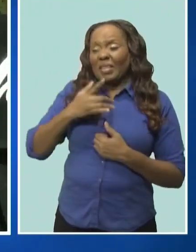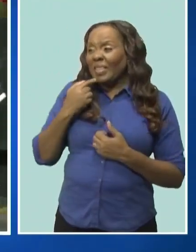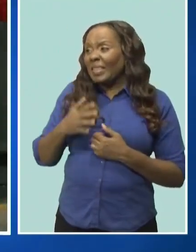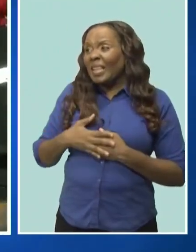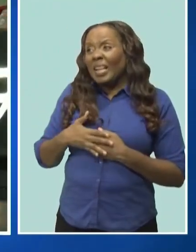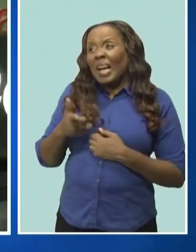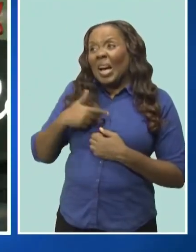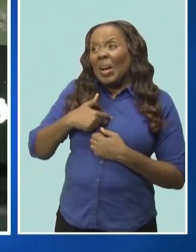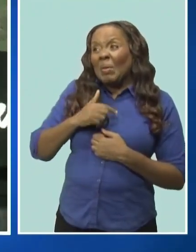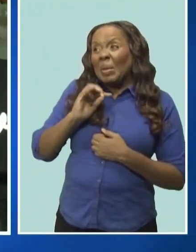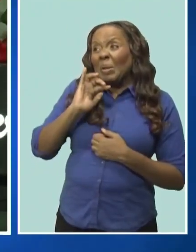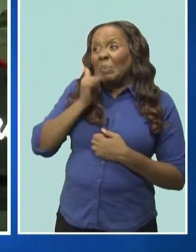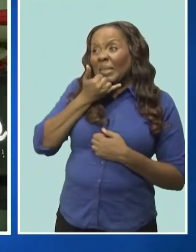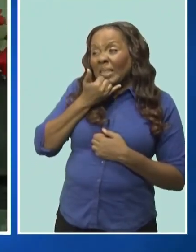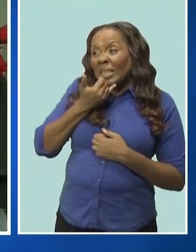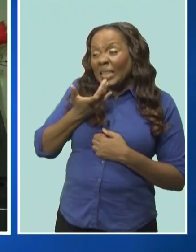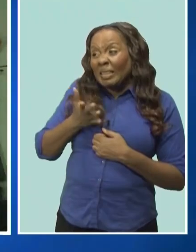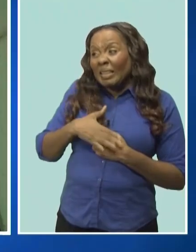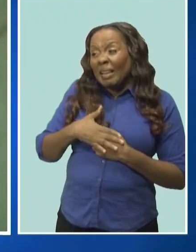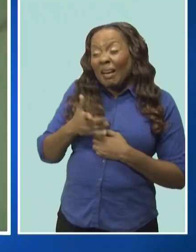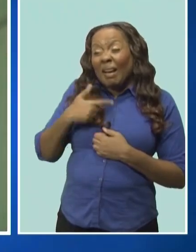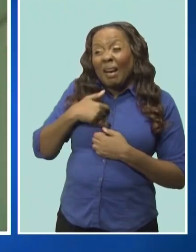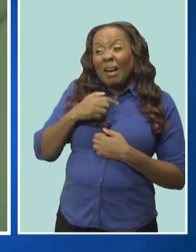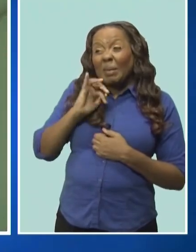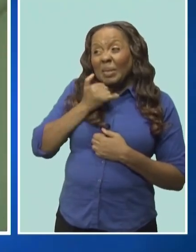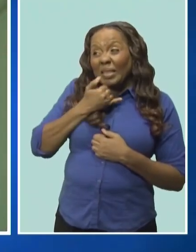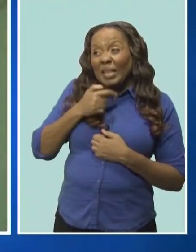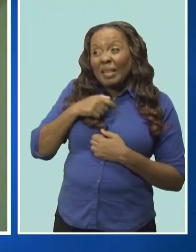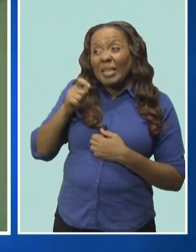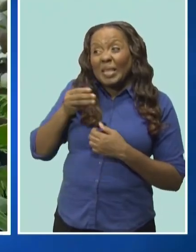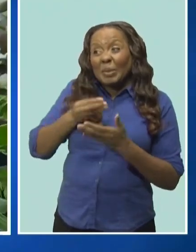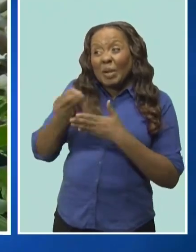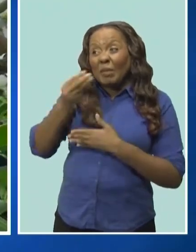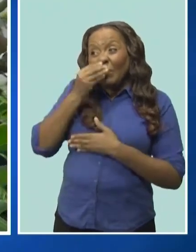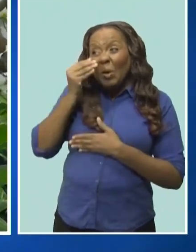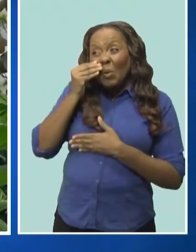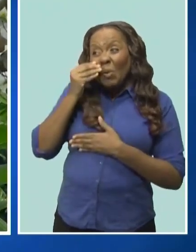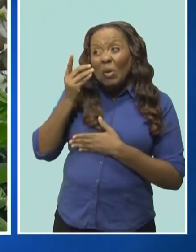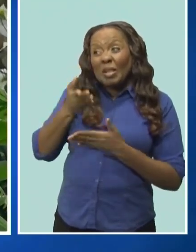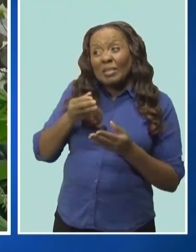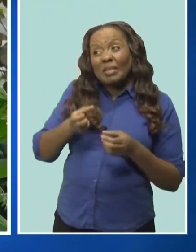something quickly to get out of the doghouse.